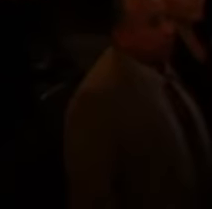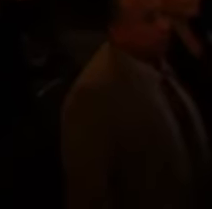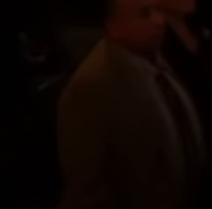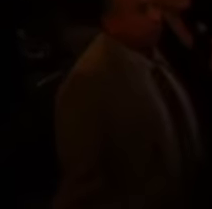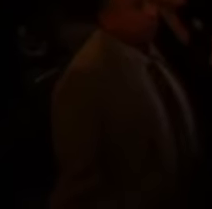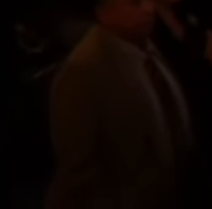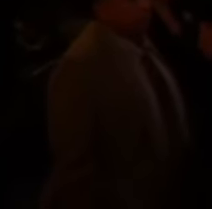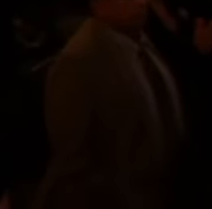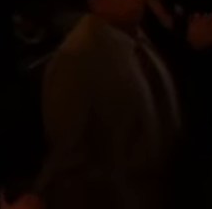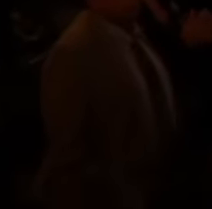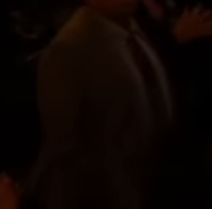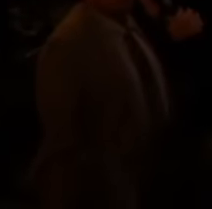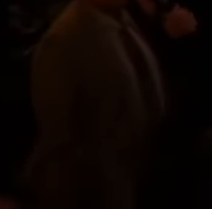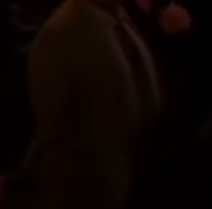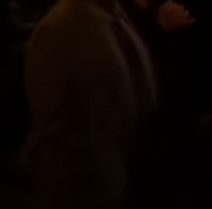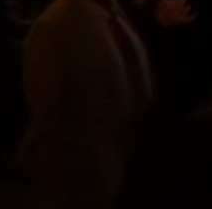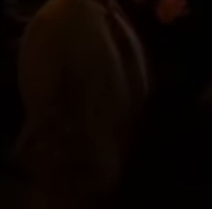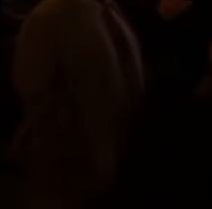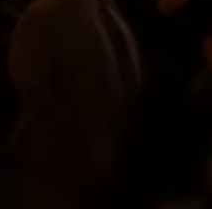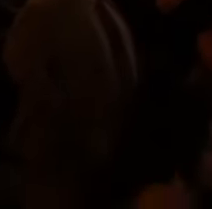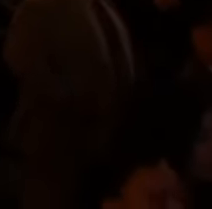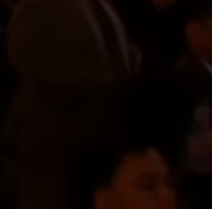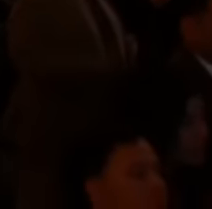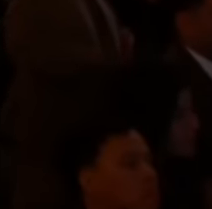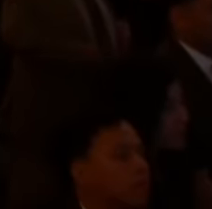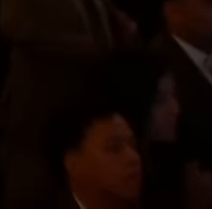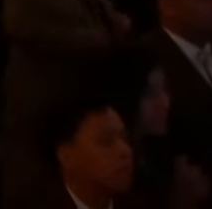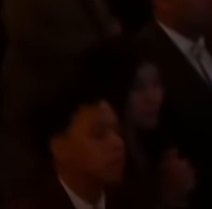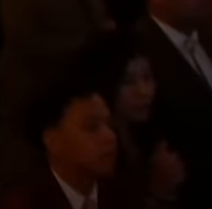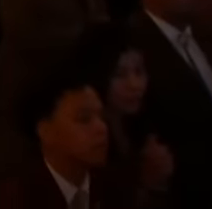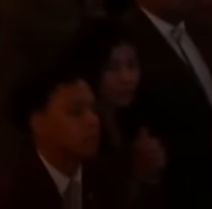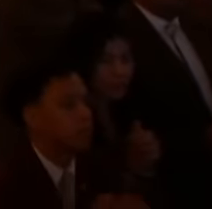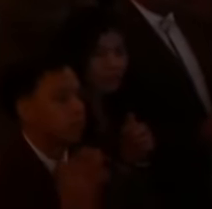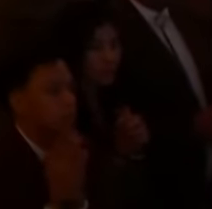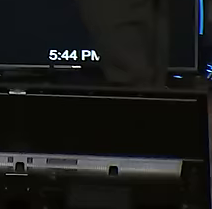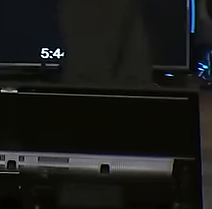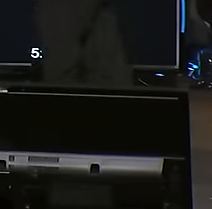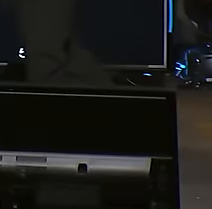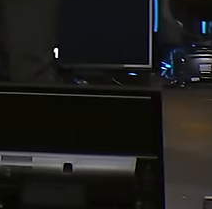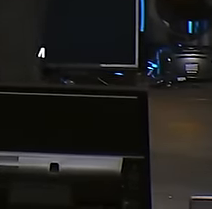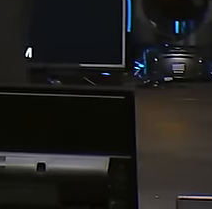la Rabacaya. Amen, Pastor Jacob Rodríguez con nosotros.